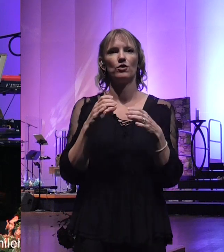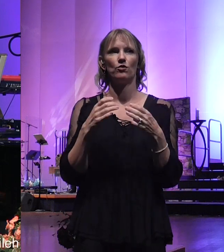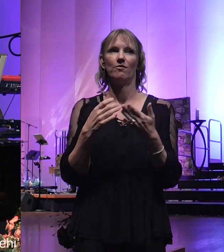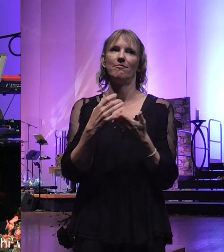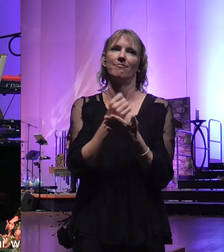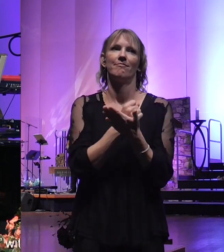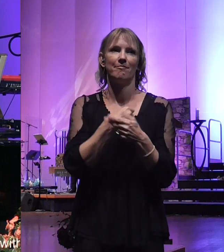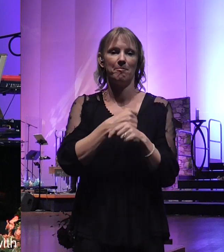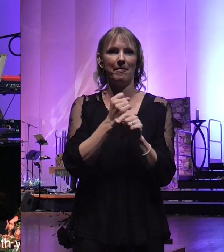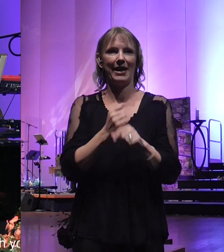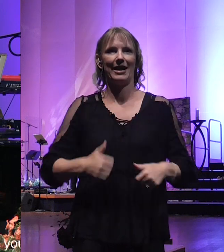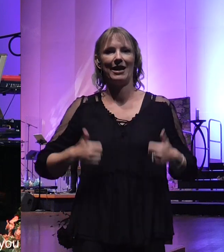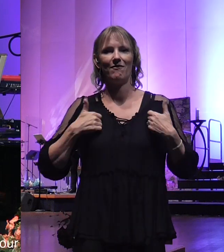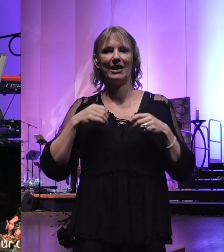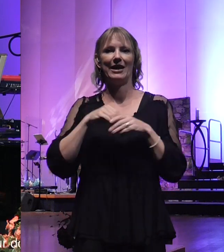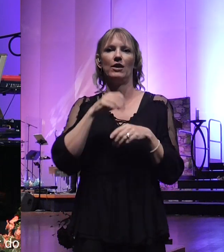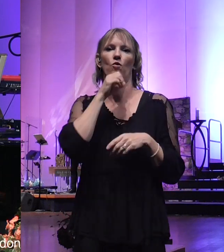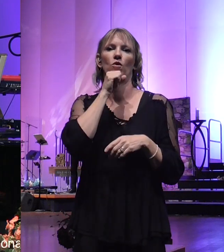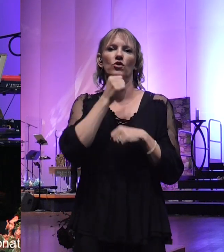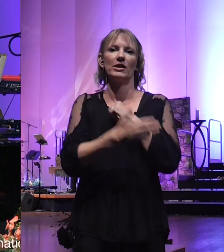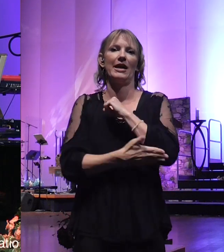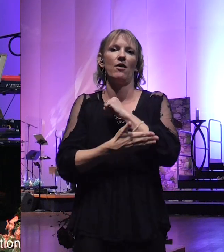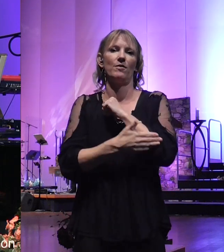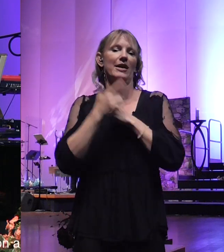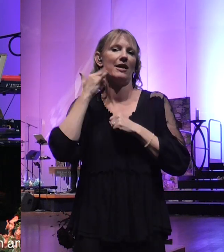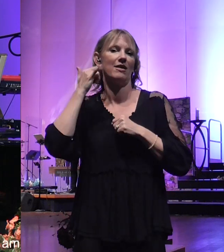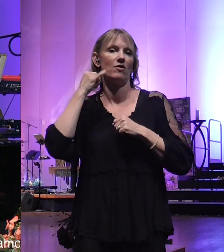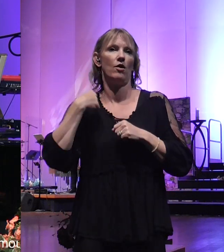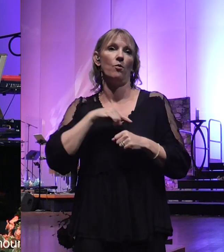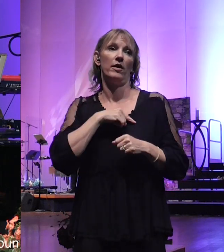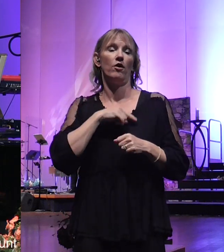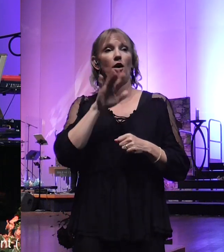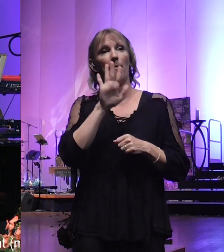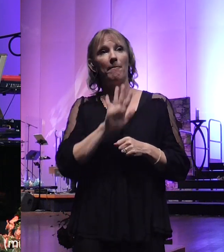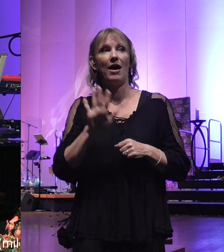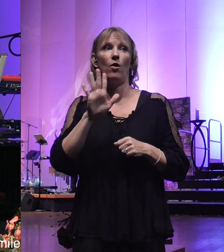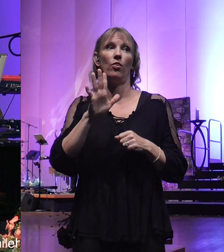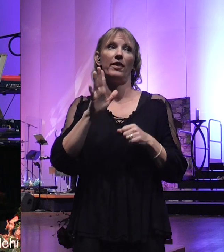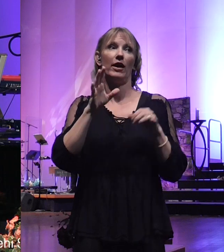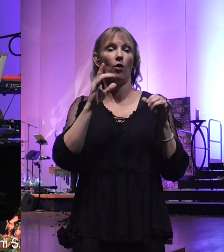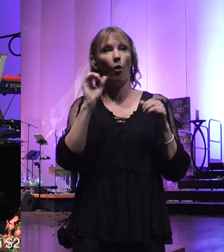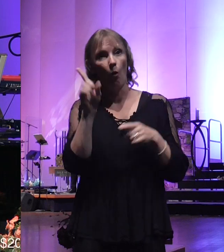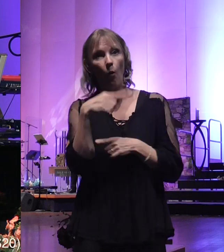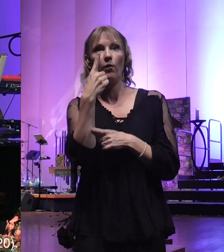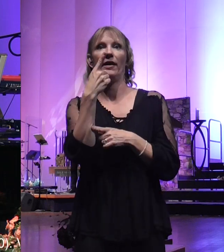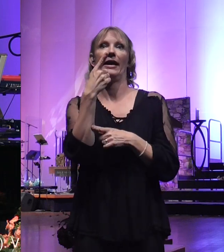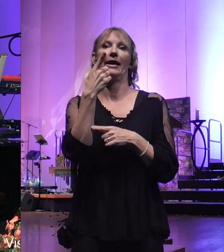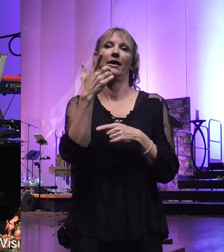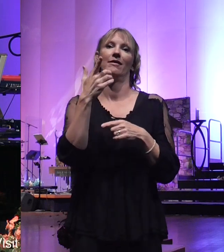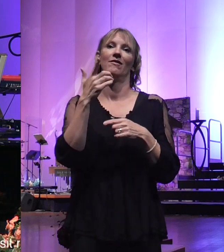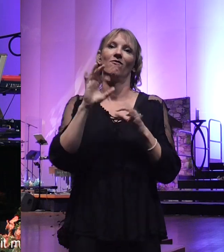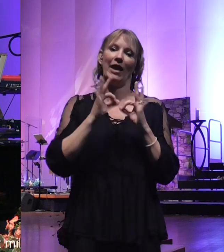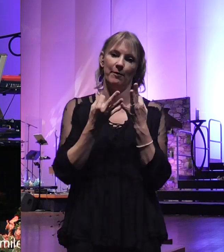of, in Orange County, California, where we are approximately the only artist colony in Orange County.